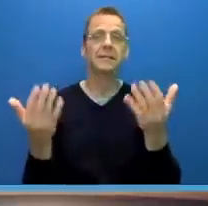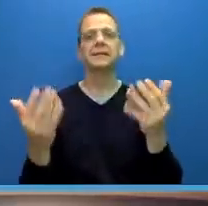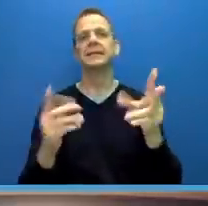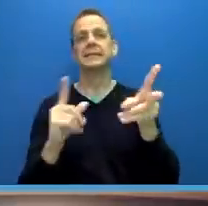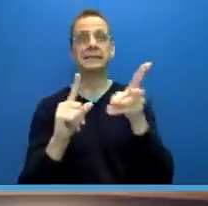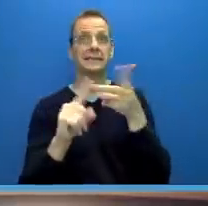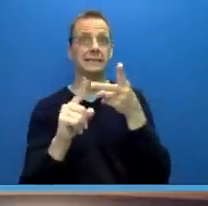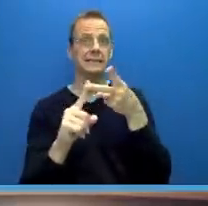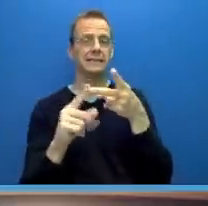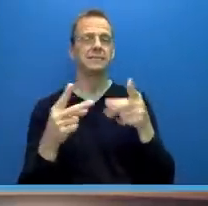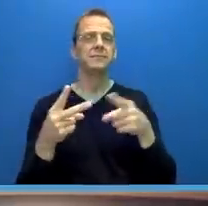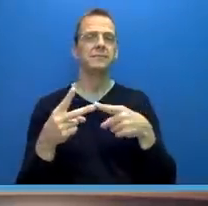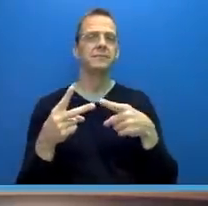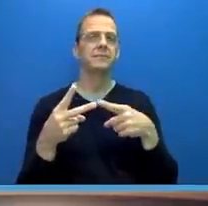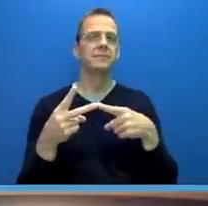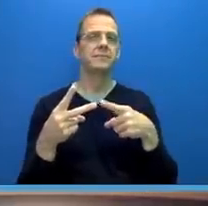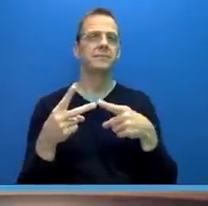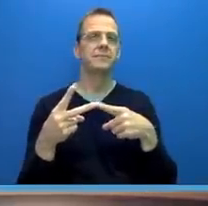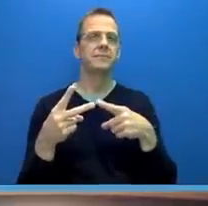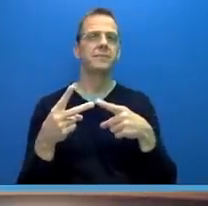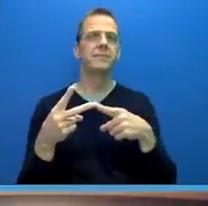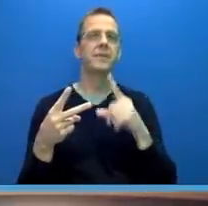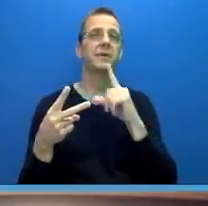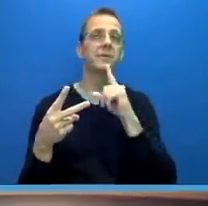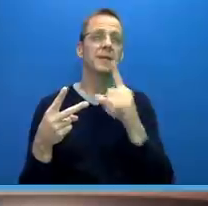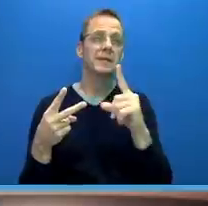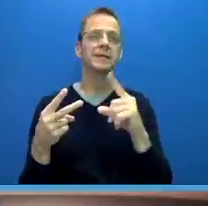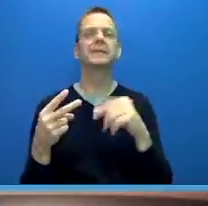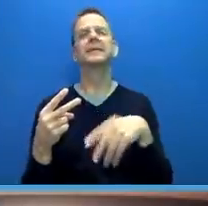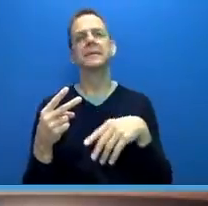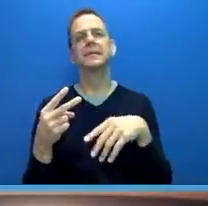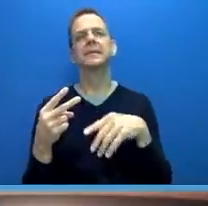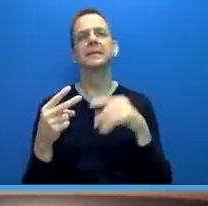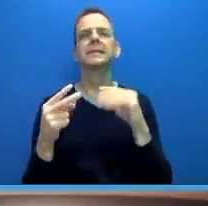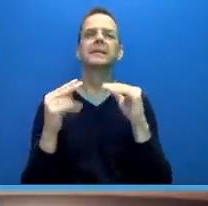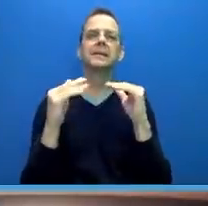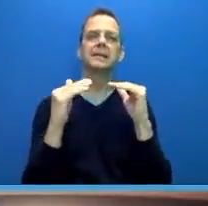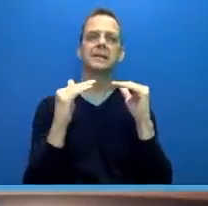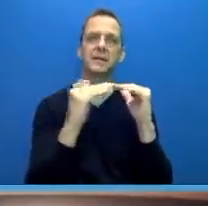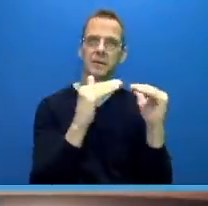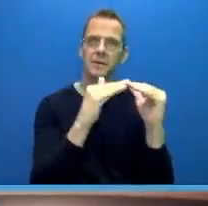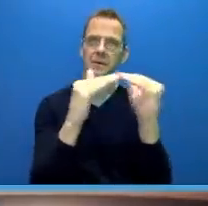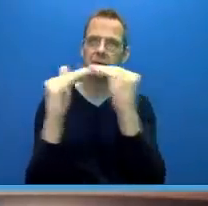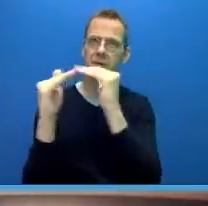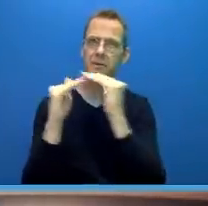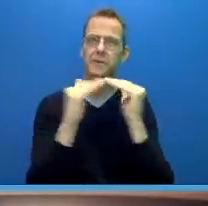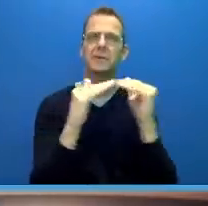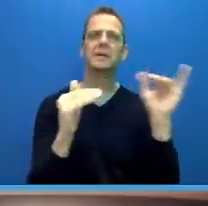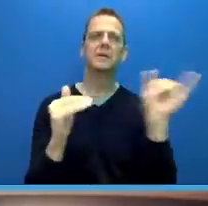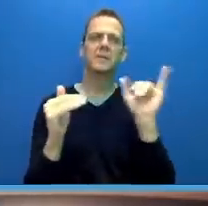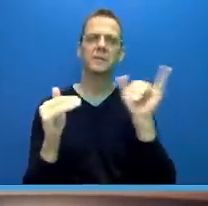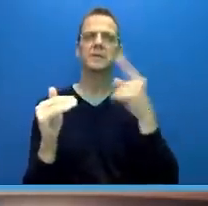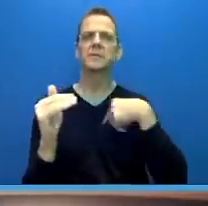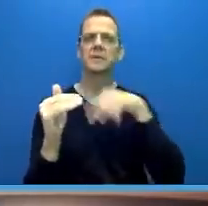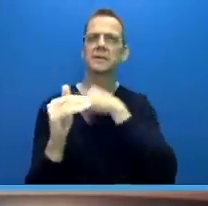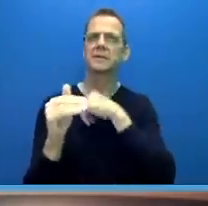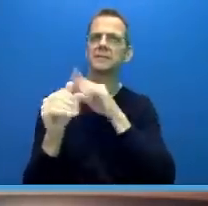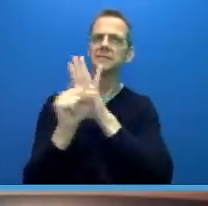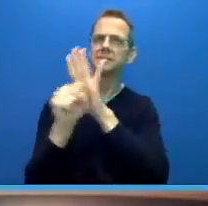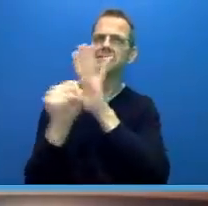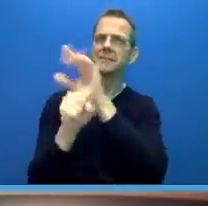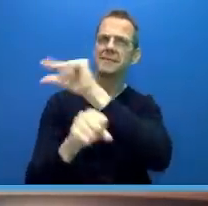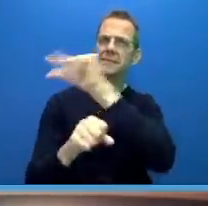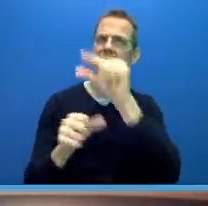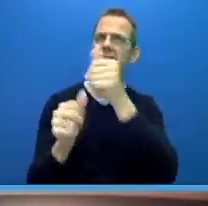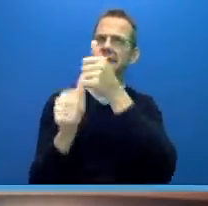why we push on the government to centrally fund HEPA filters and appropriate assessment, because you